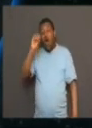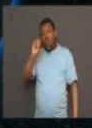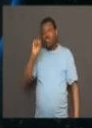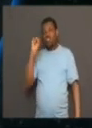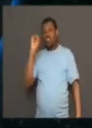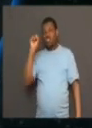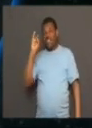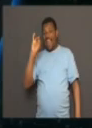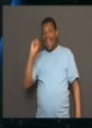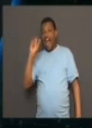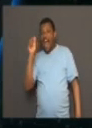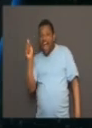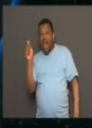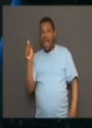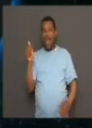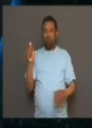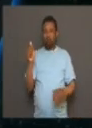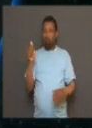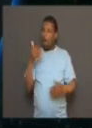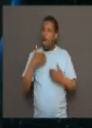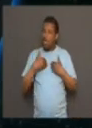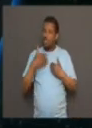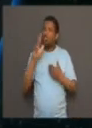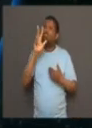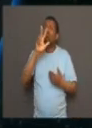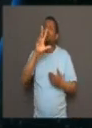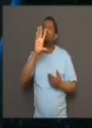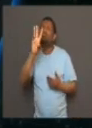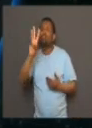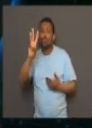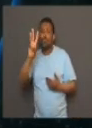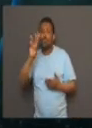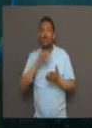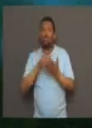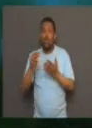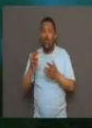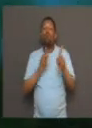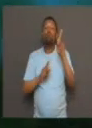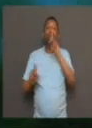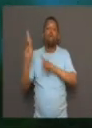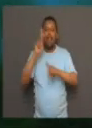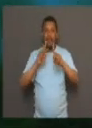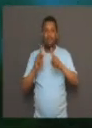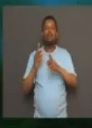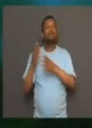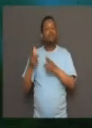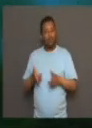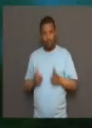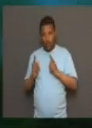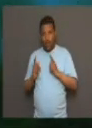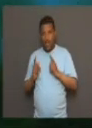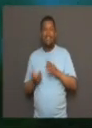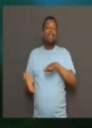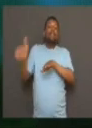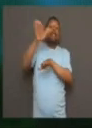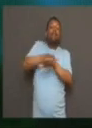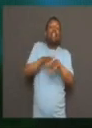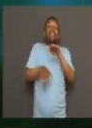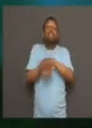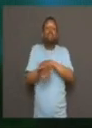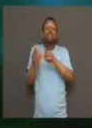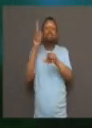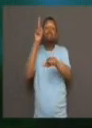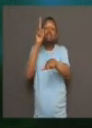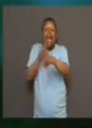Oceania has 36 million people living in it. The doubling times of